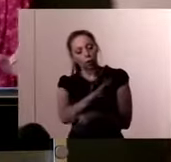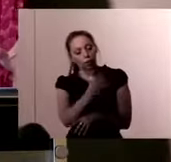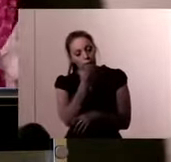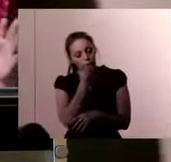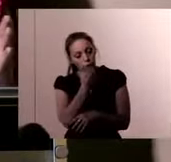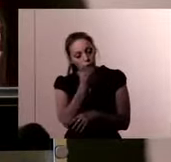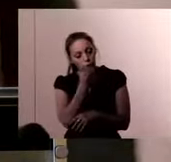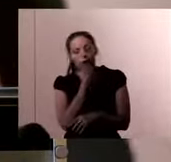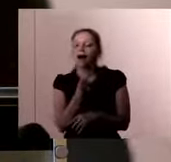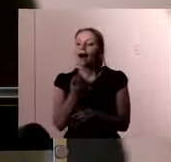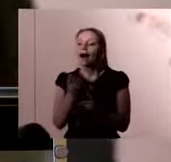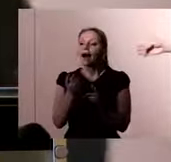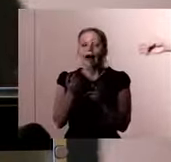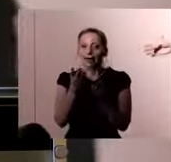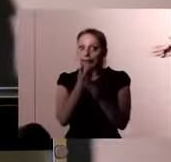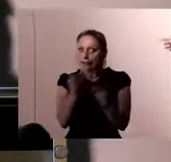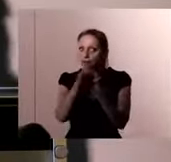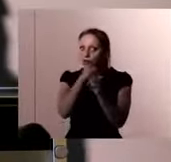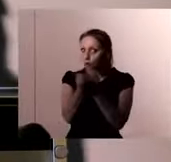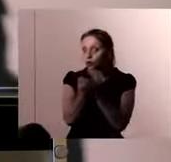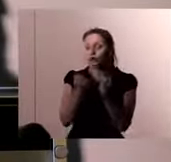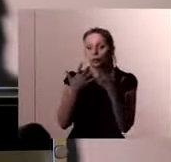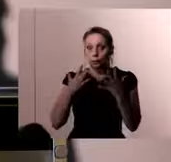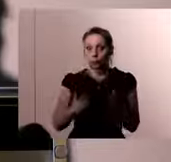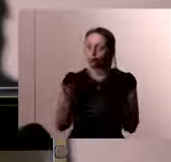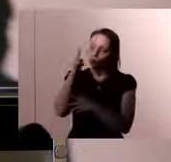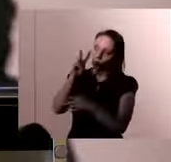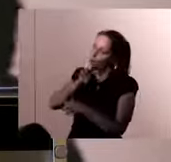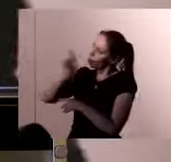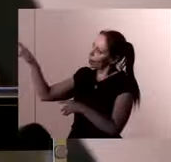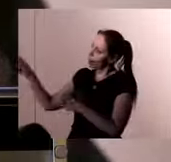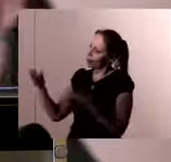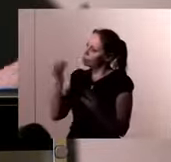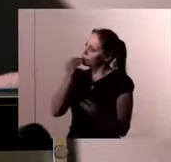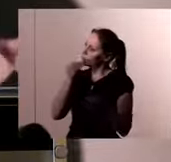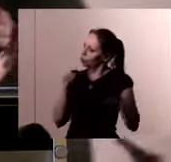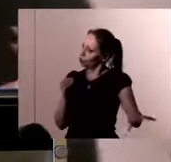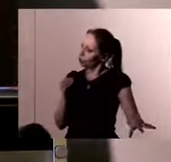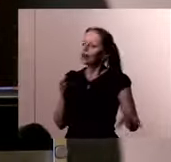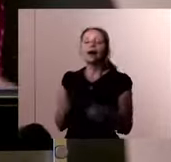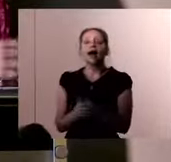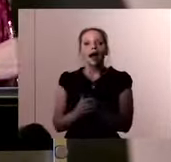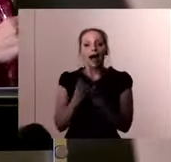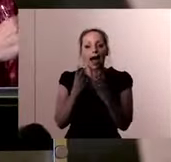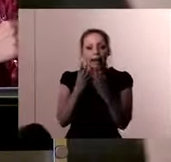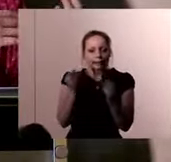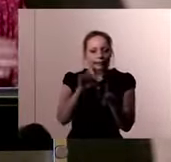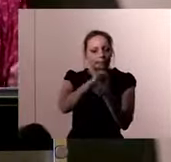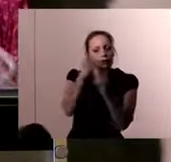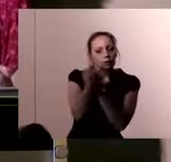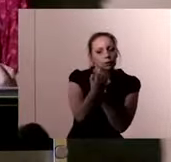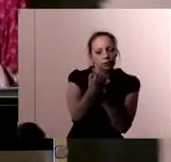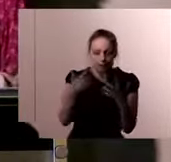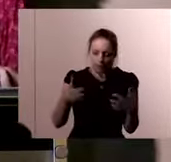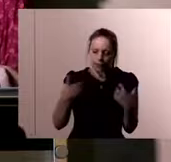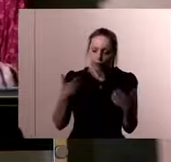there were some situations where the human was looking away from the food. There were some situations where there was a barrier behind which the chimpanzee could